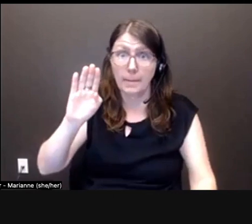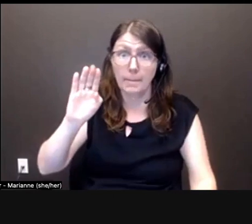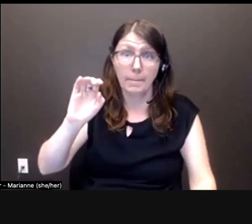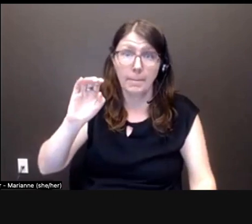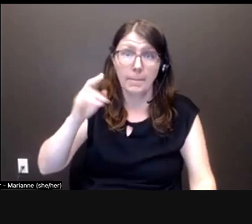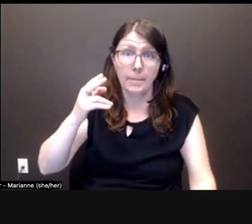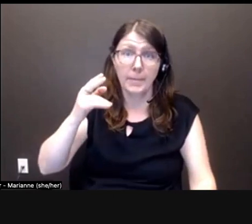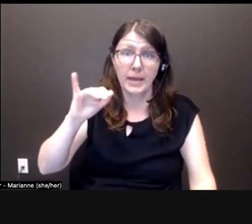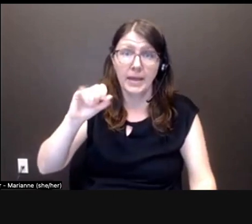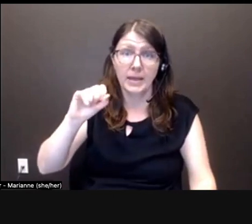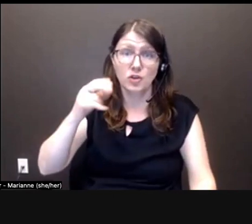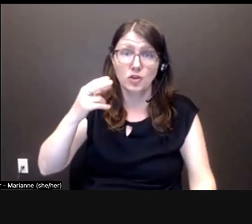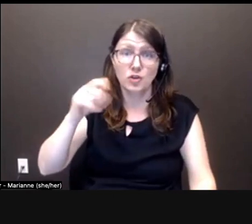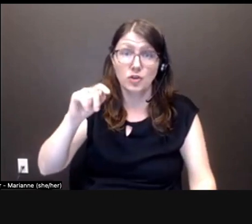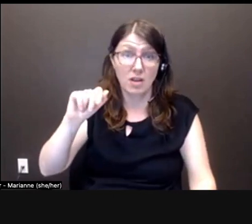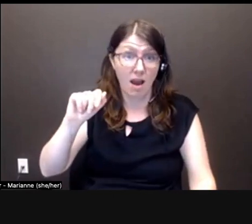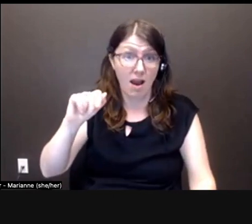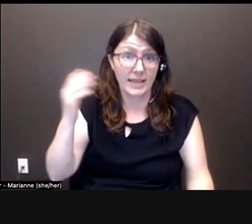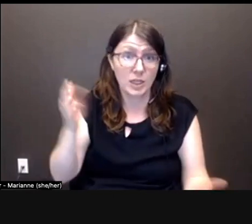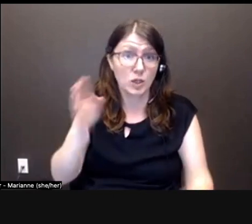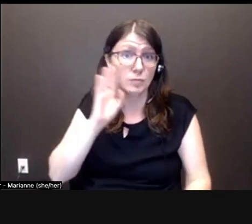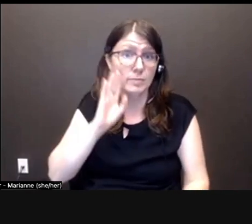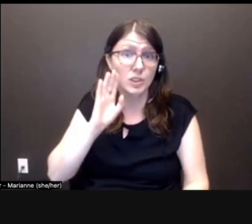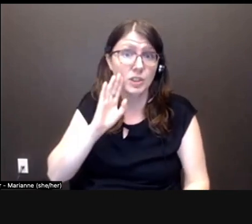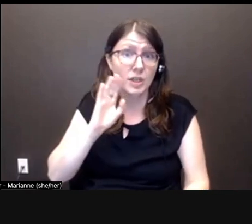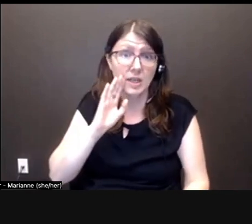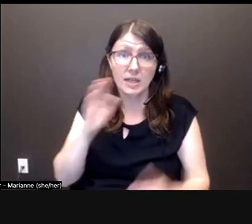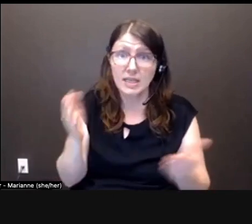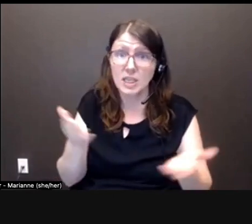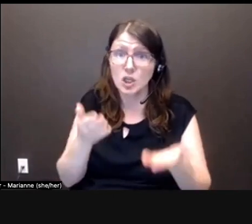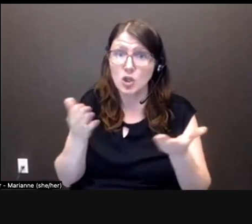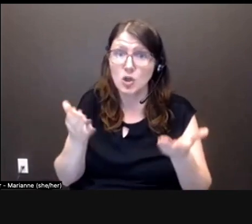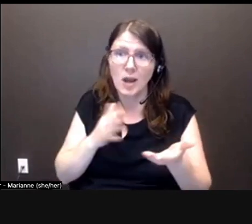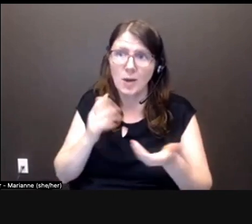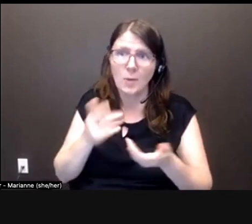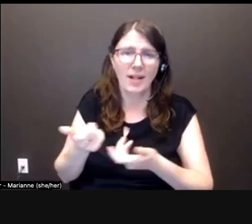is. I'm just going to bring her back.